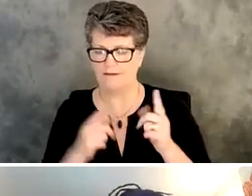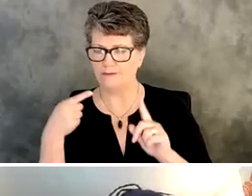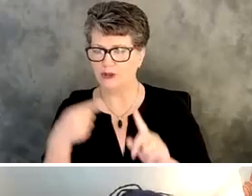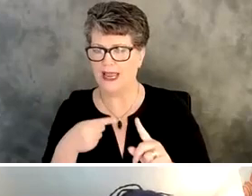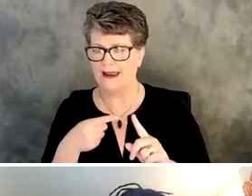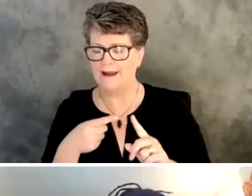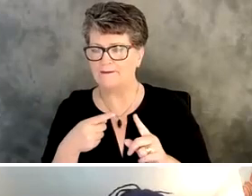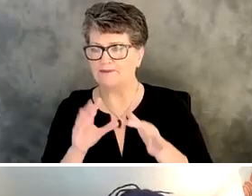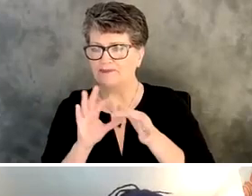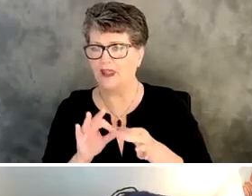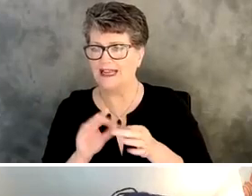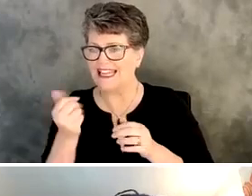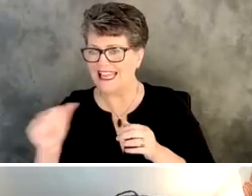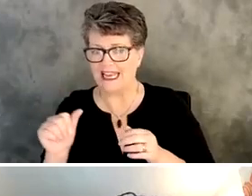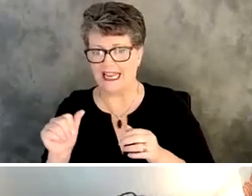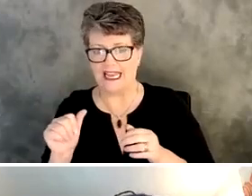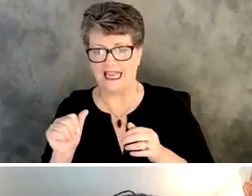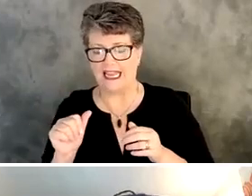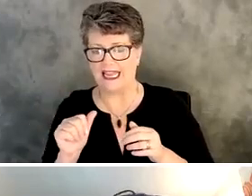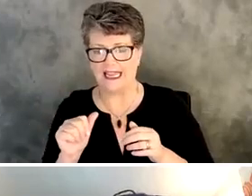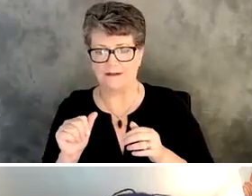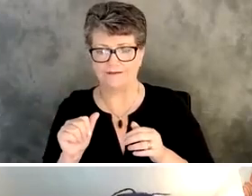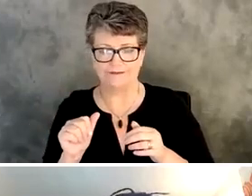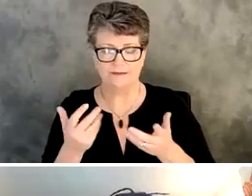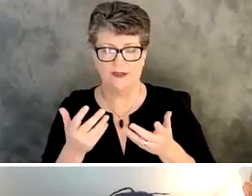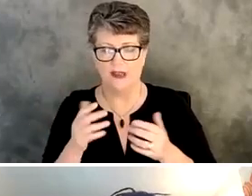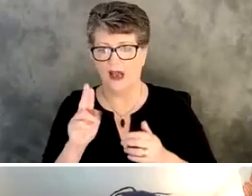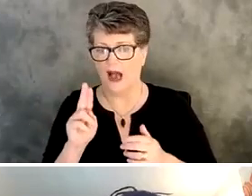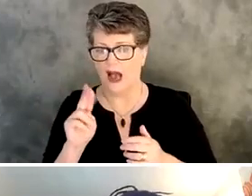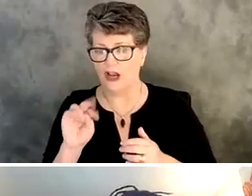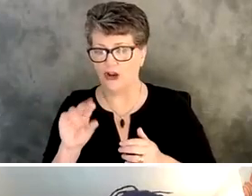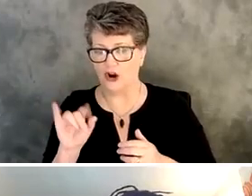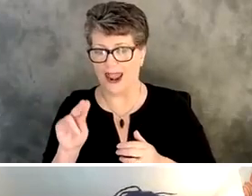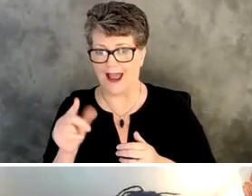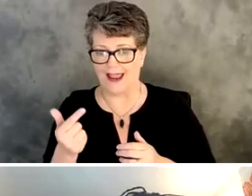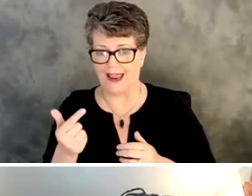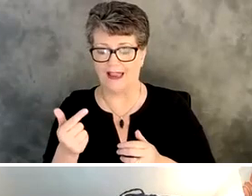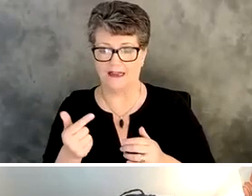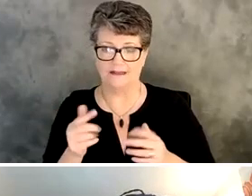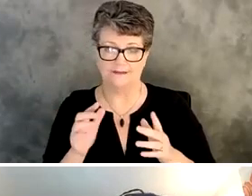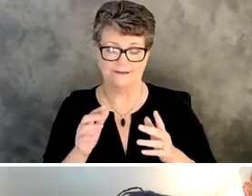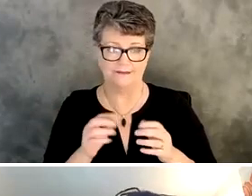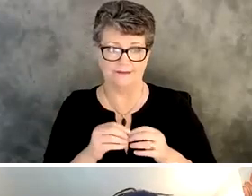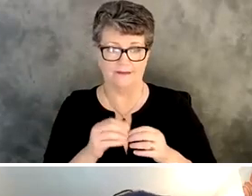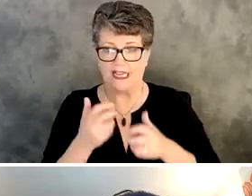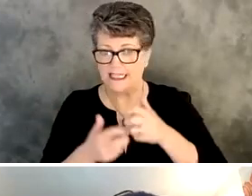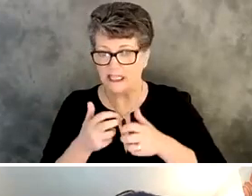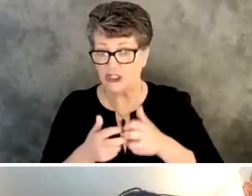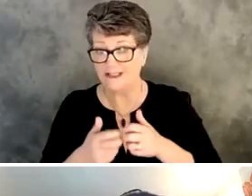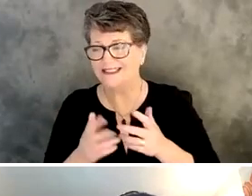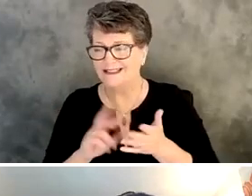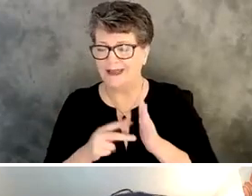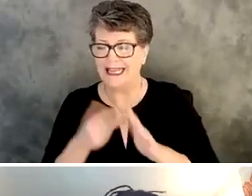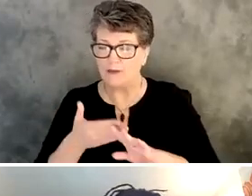to any underlying conditions. Someone's referring to their son having Crohn's disease